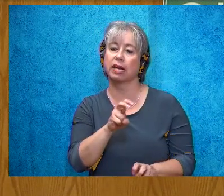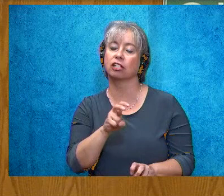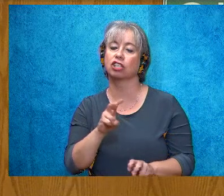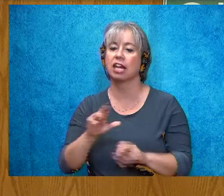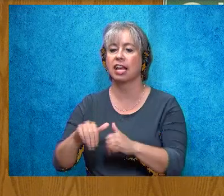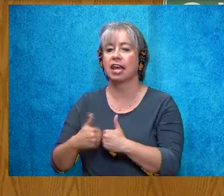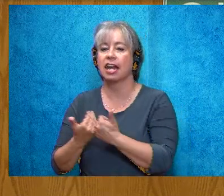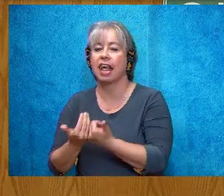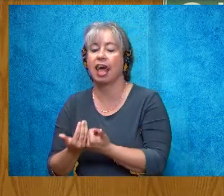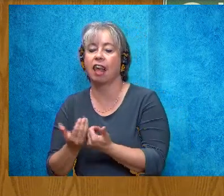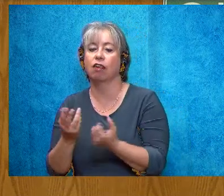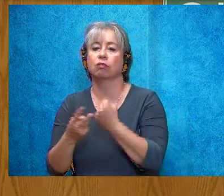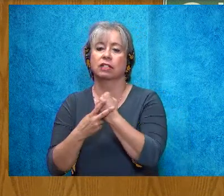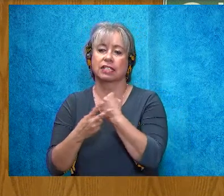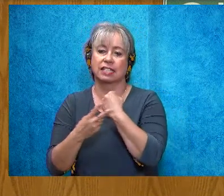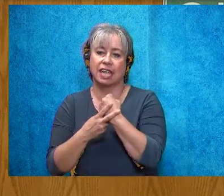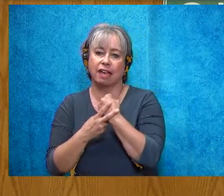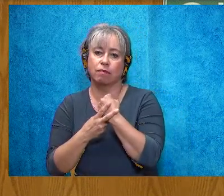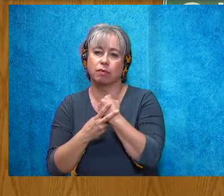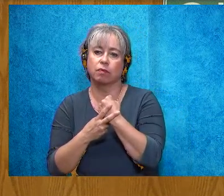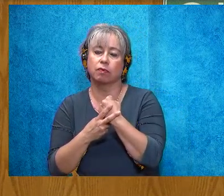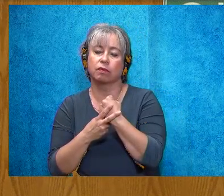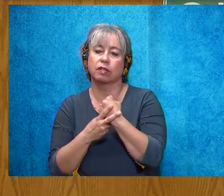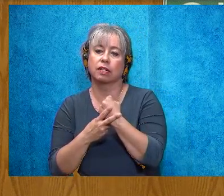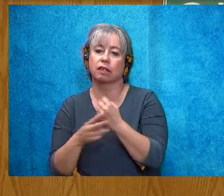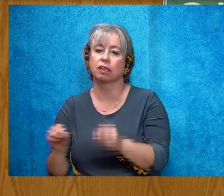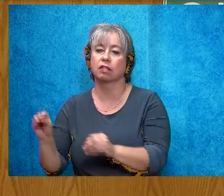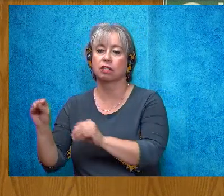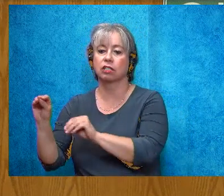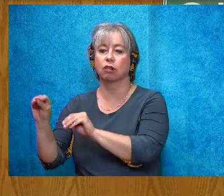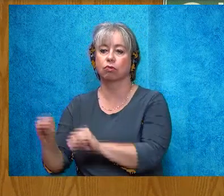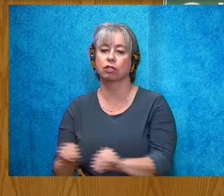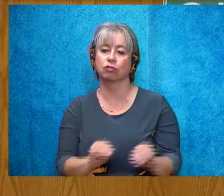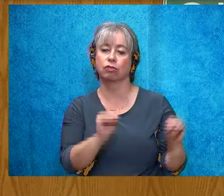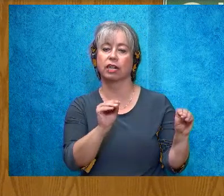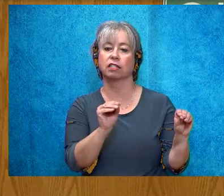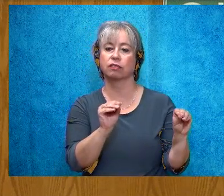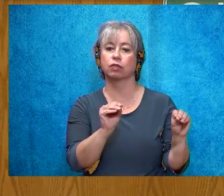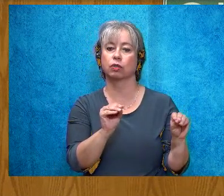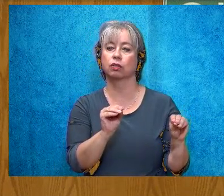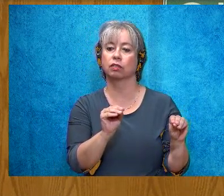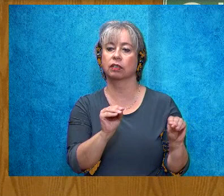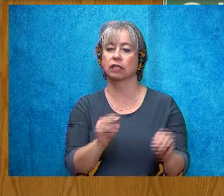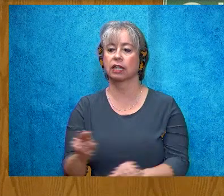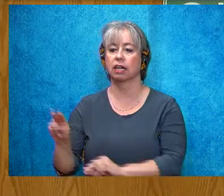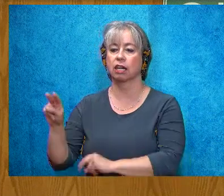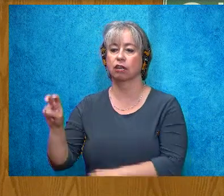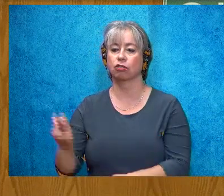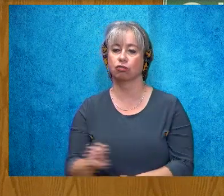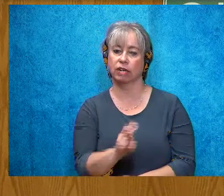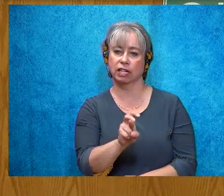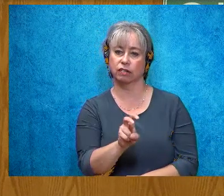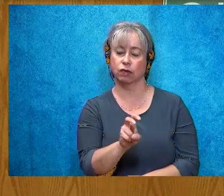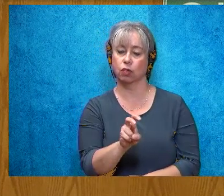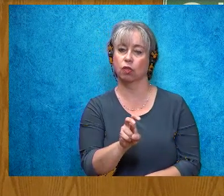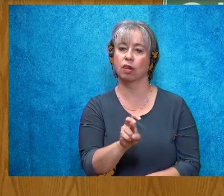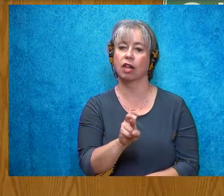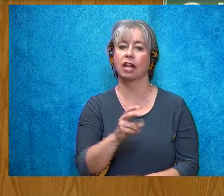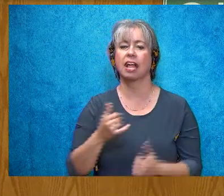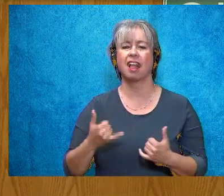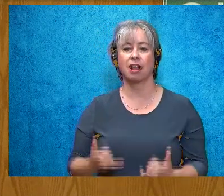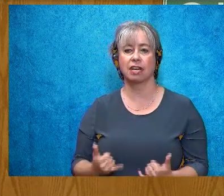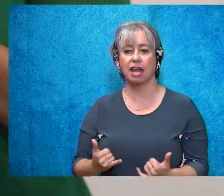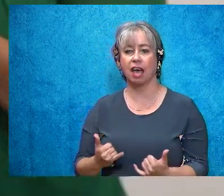and transfer it from one type to another. And I just want to leave you with kind of